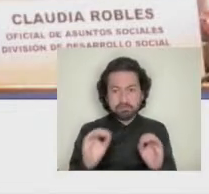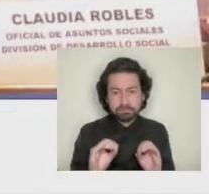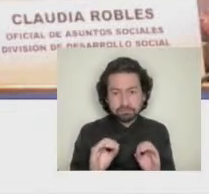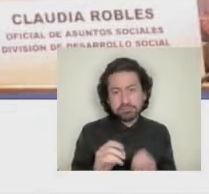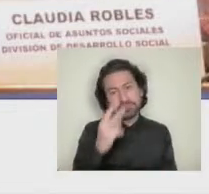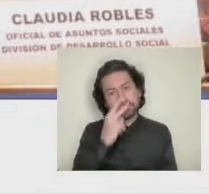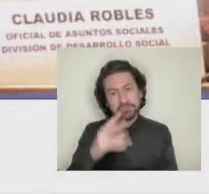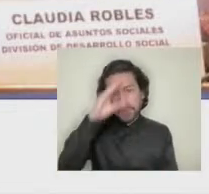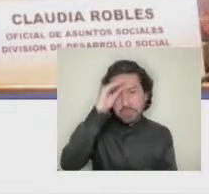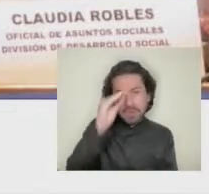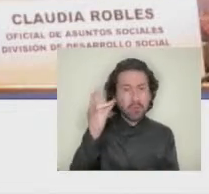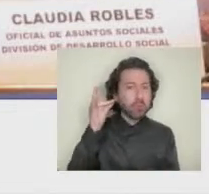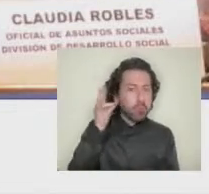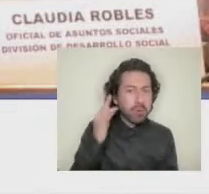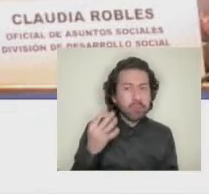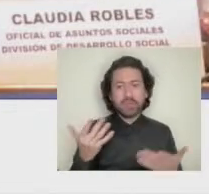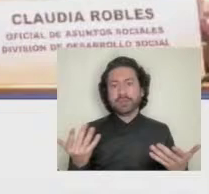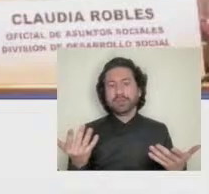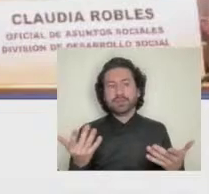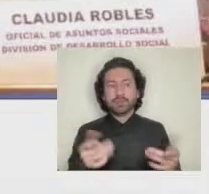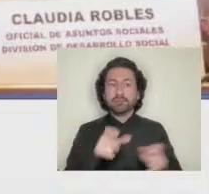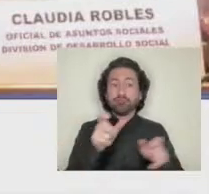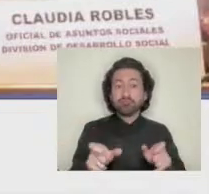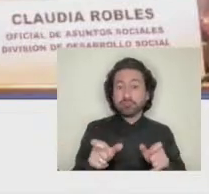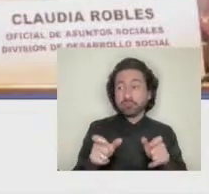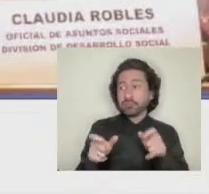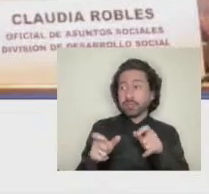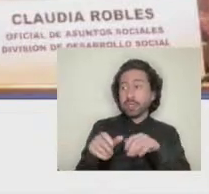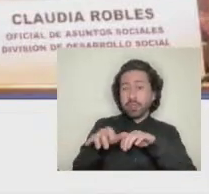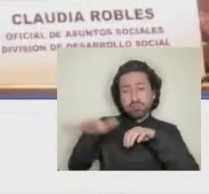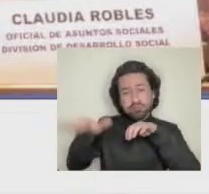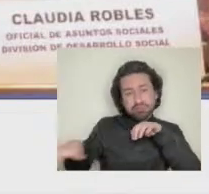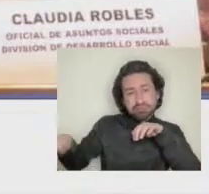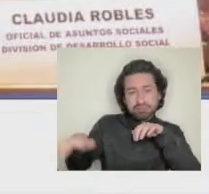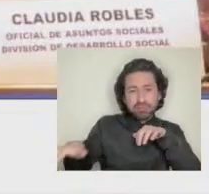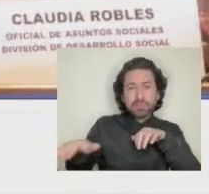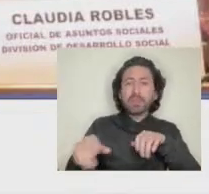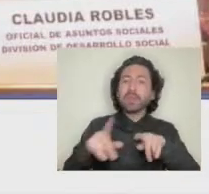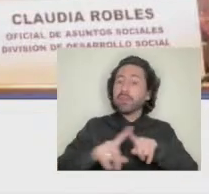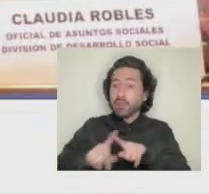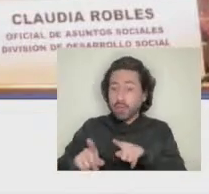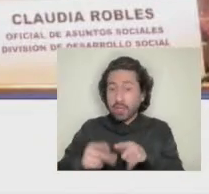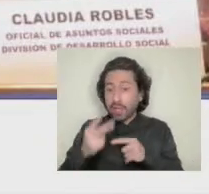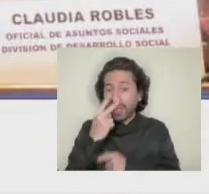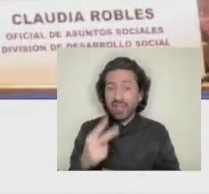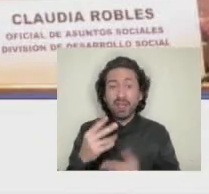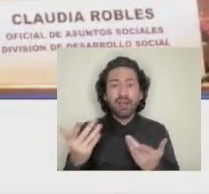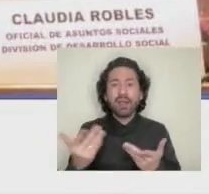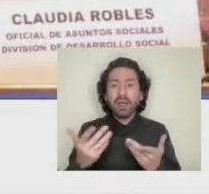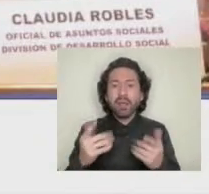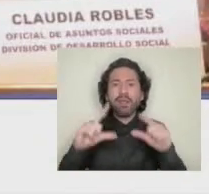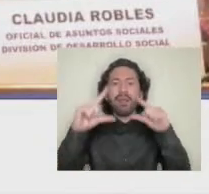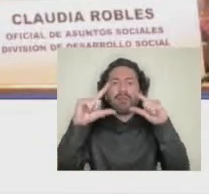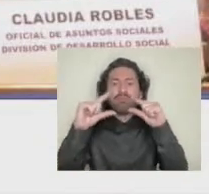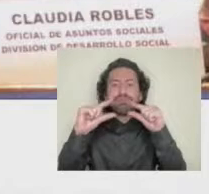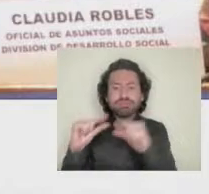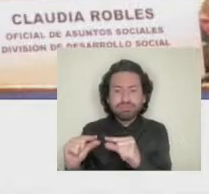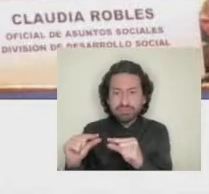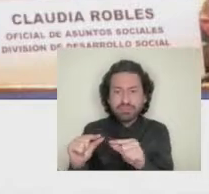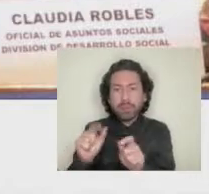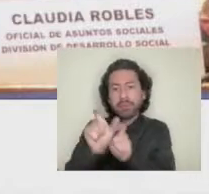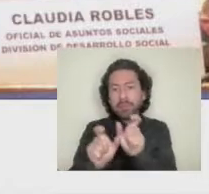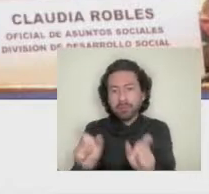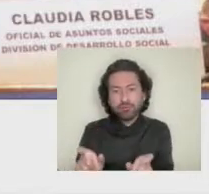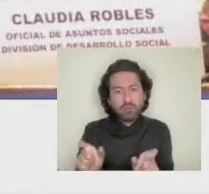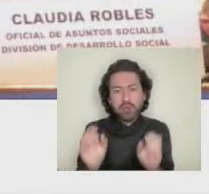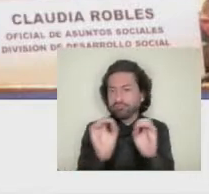how in every case, be it men, women, or people who work in rural or urban areas, there is a significant reduction of this proportion of people